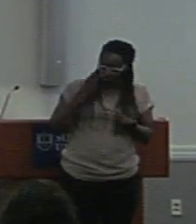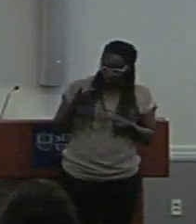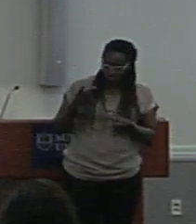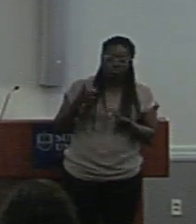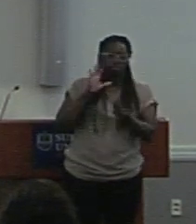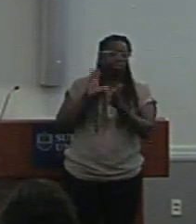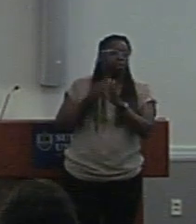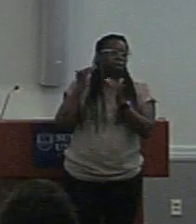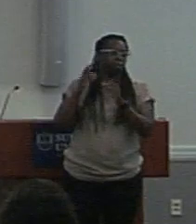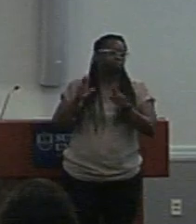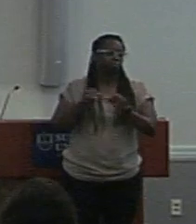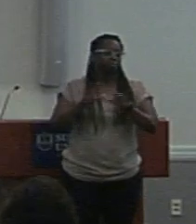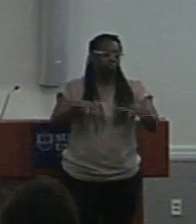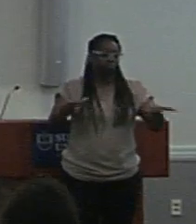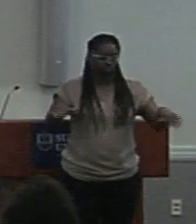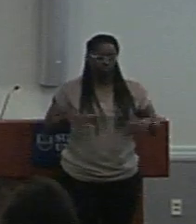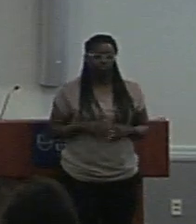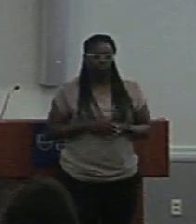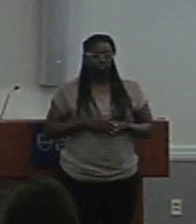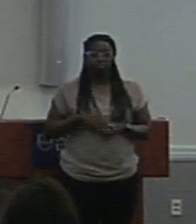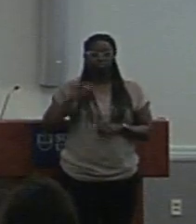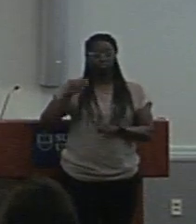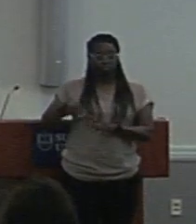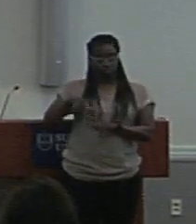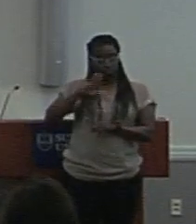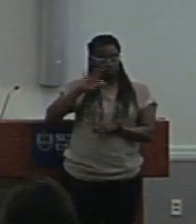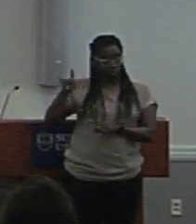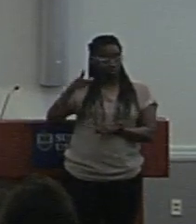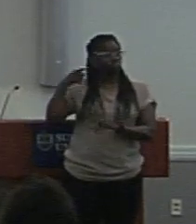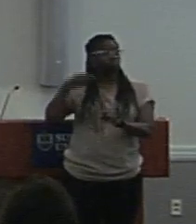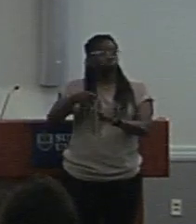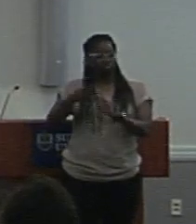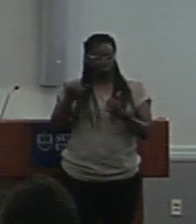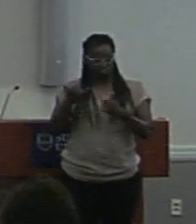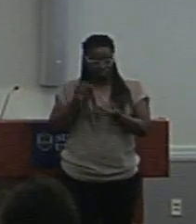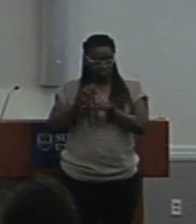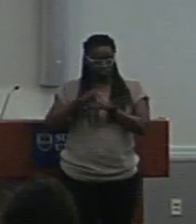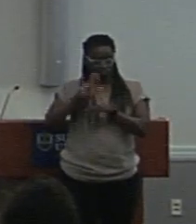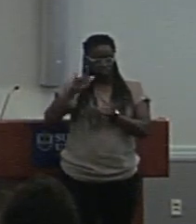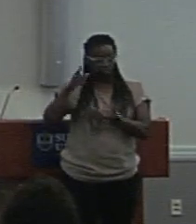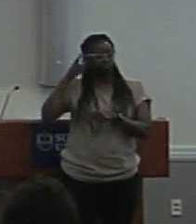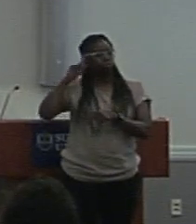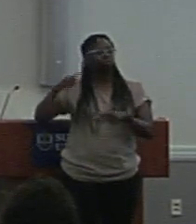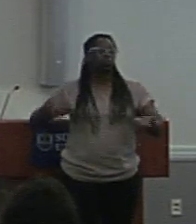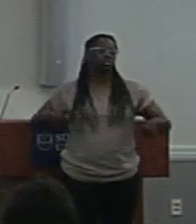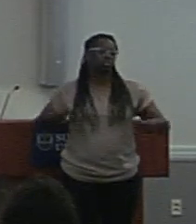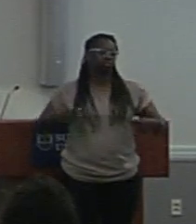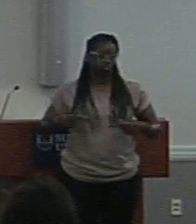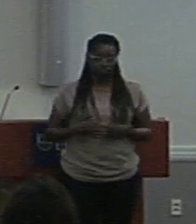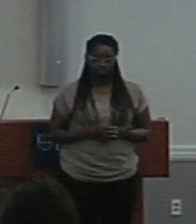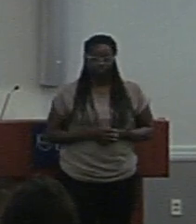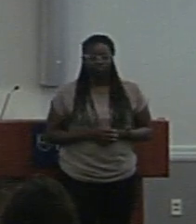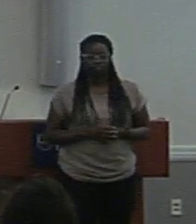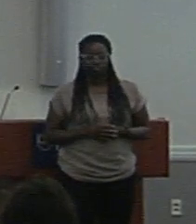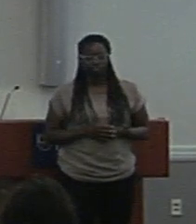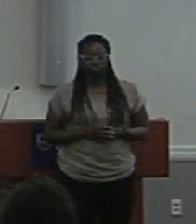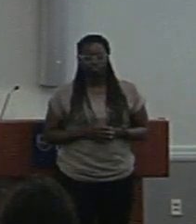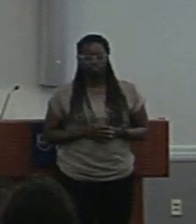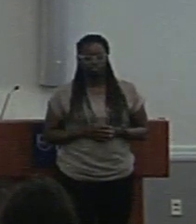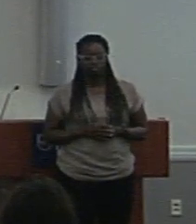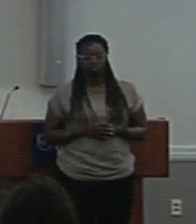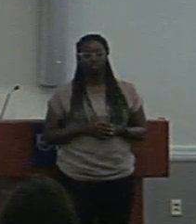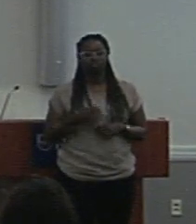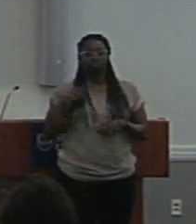bill being heard for those to get wheelchairs fixed and maintained in a